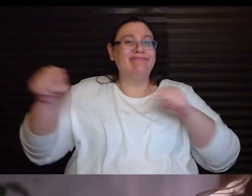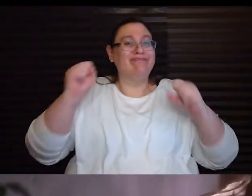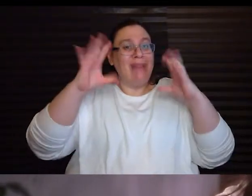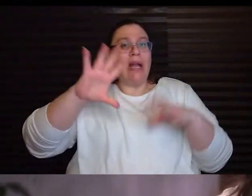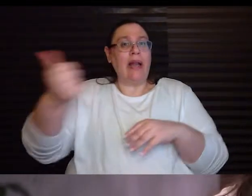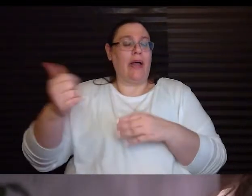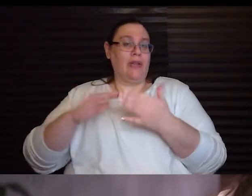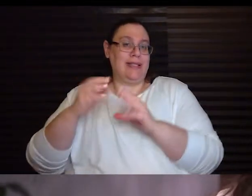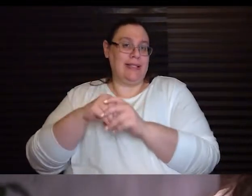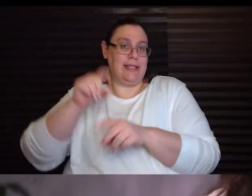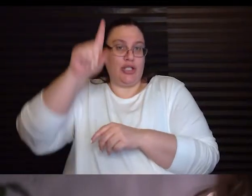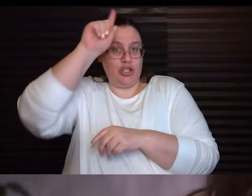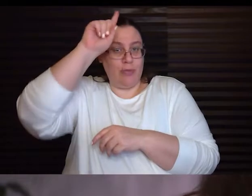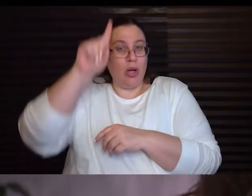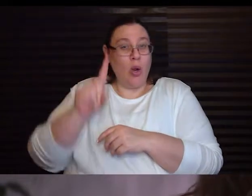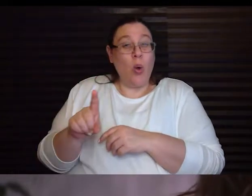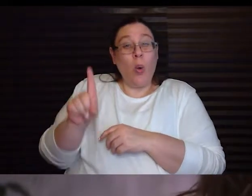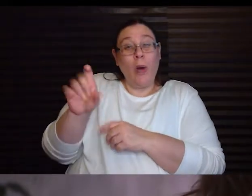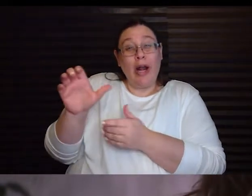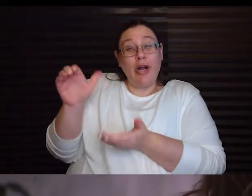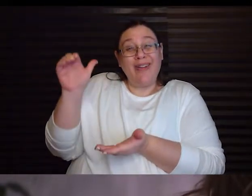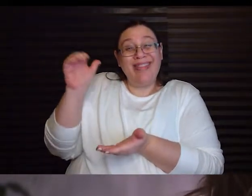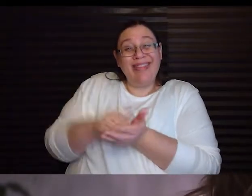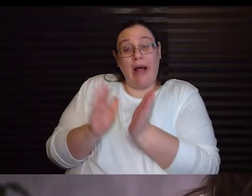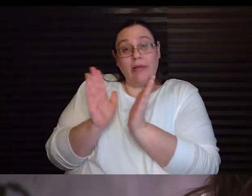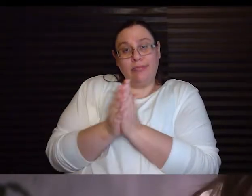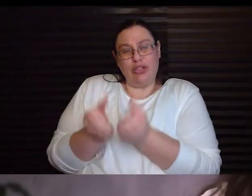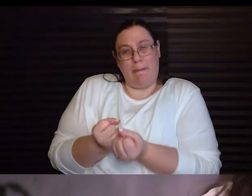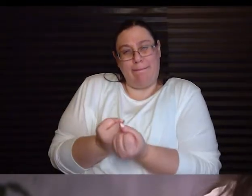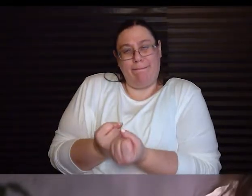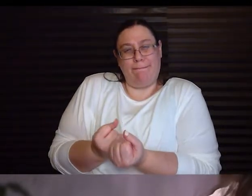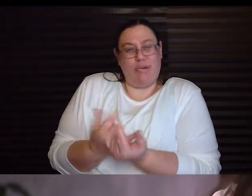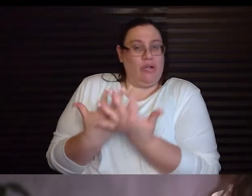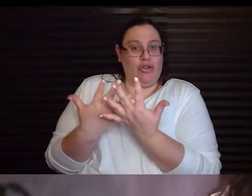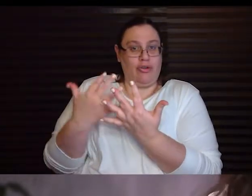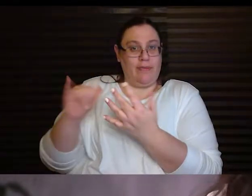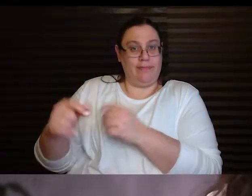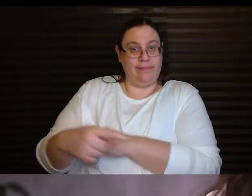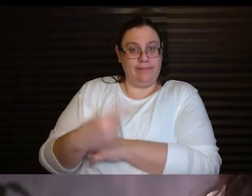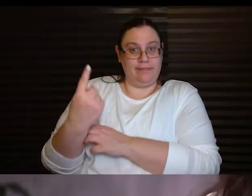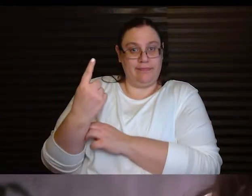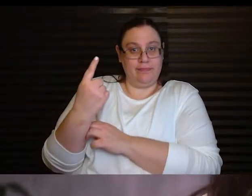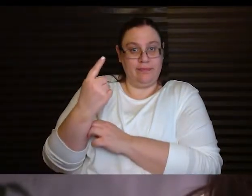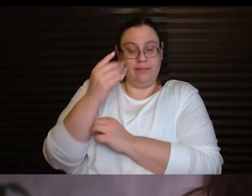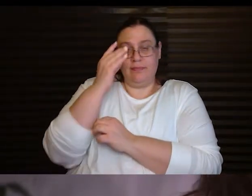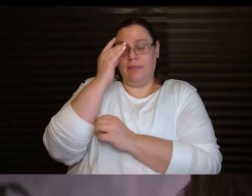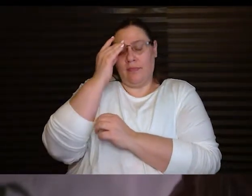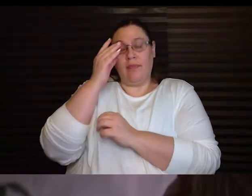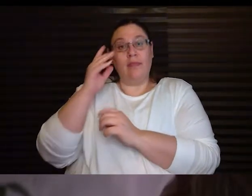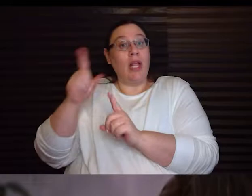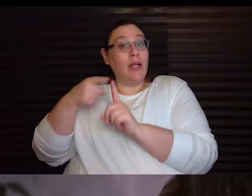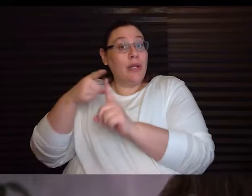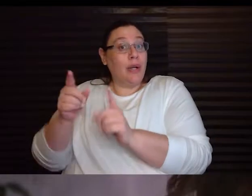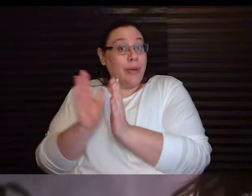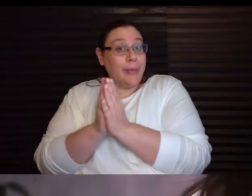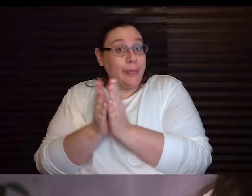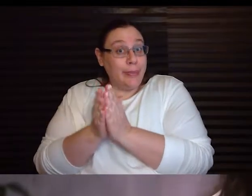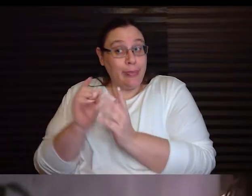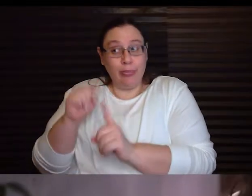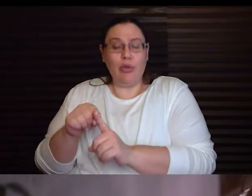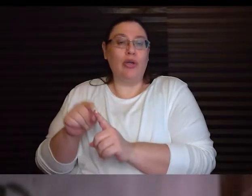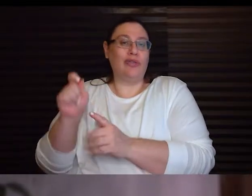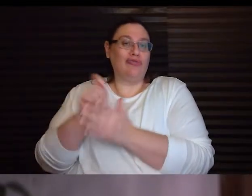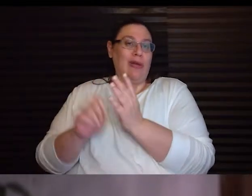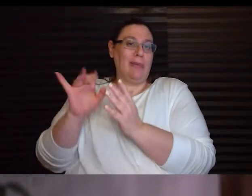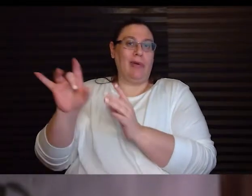dozens of German cities. 100,000 books were burned that day. The targeted books were written